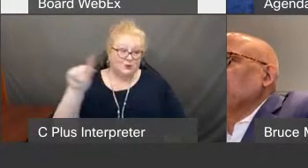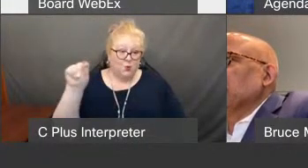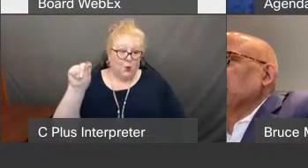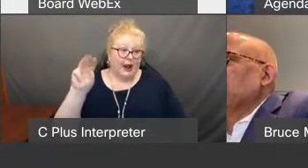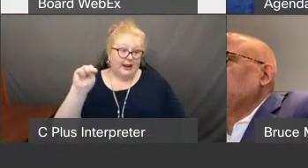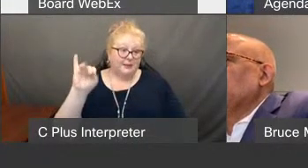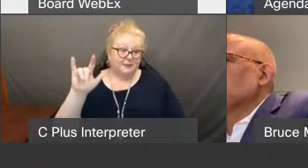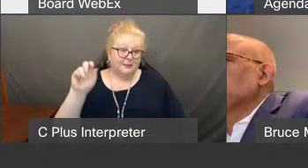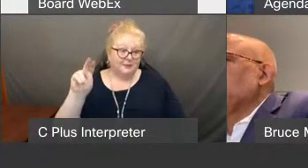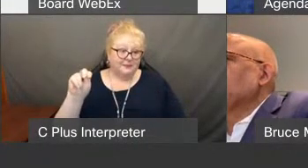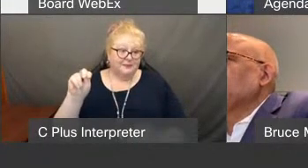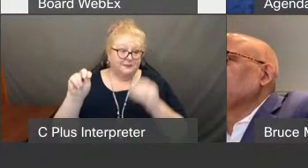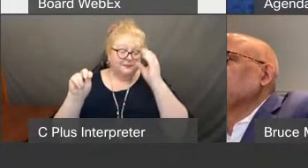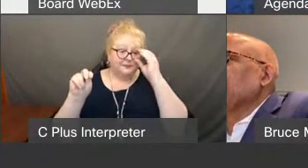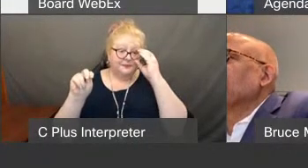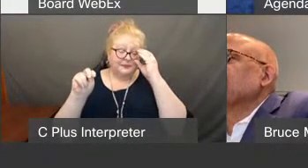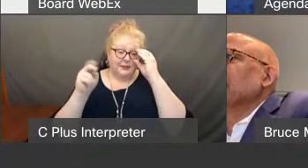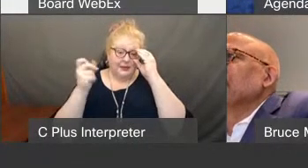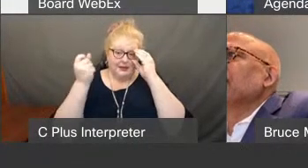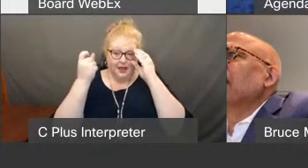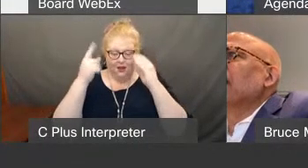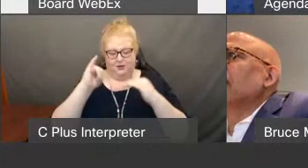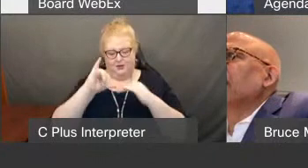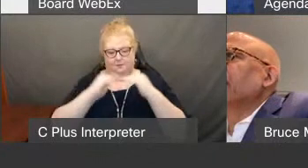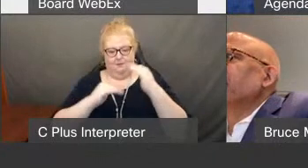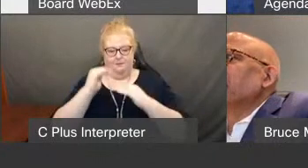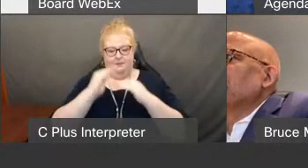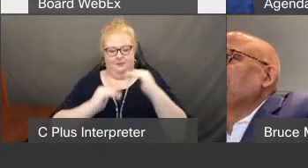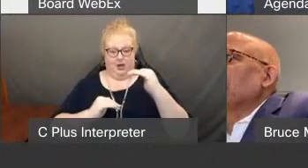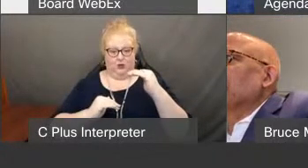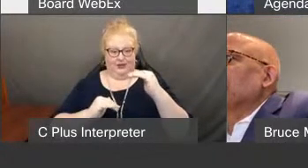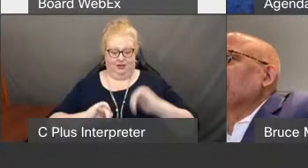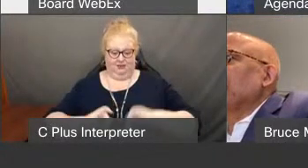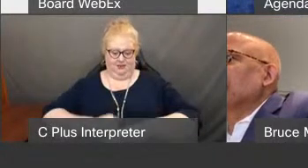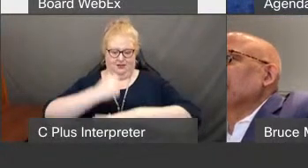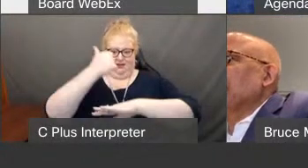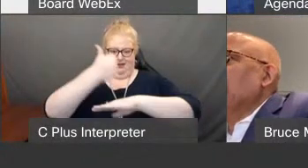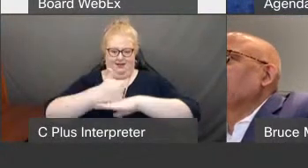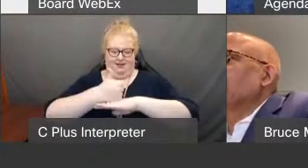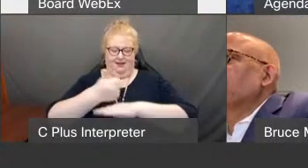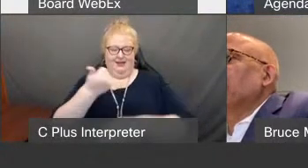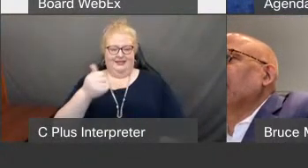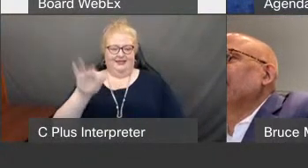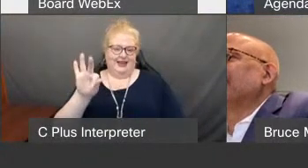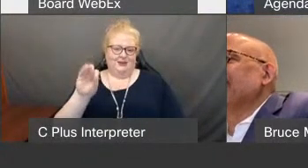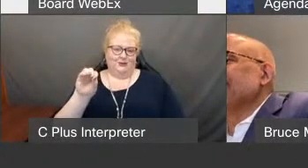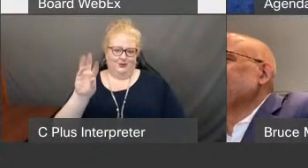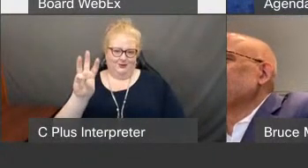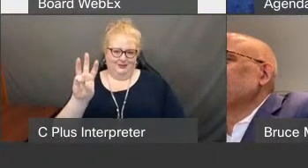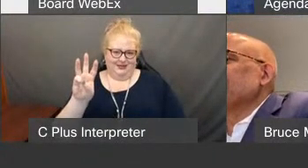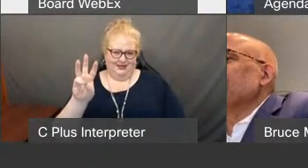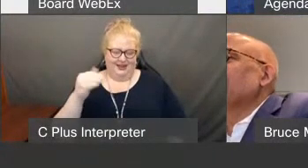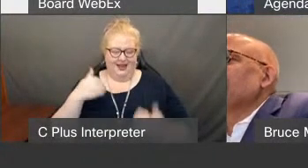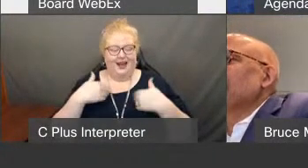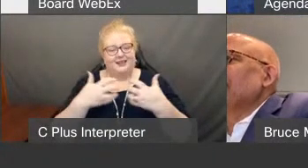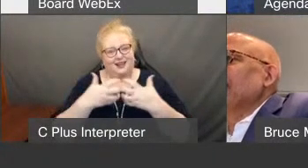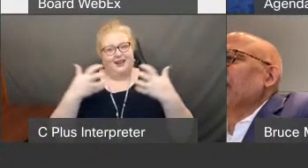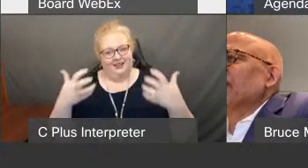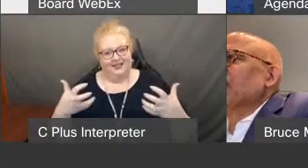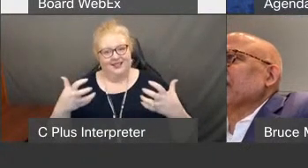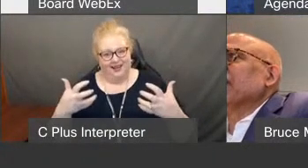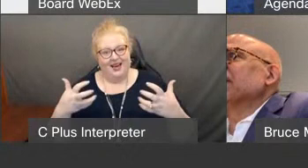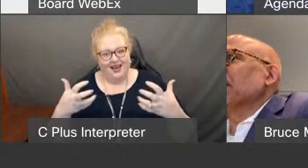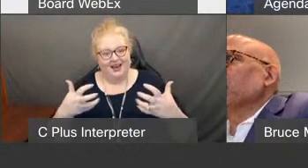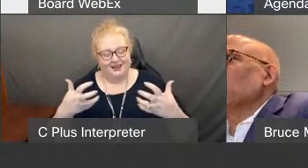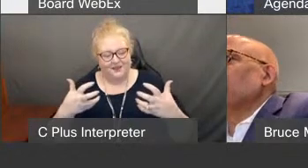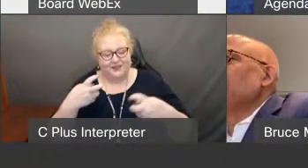You know, the building was built in 1906, and it just has a lot of issues that need